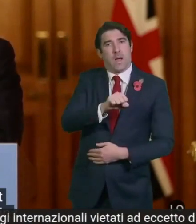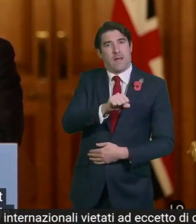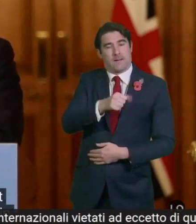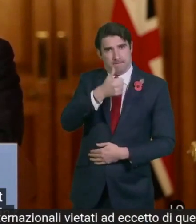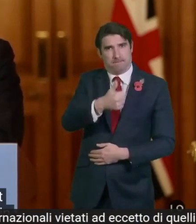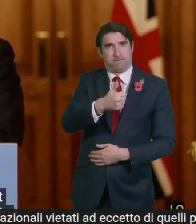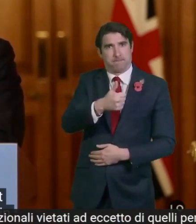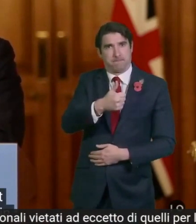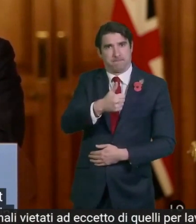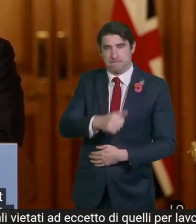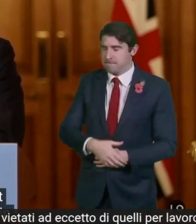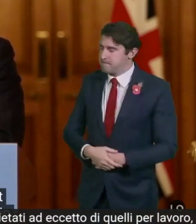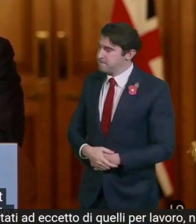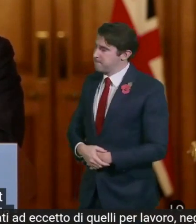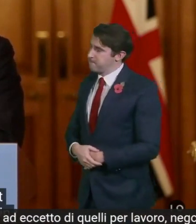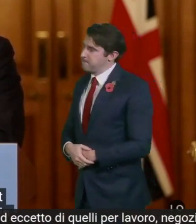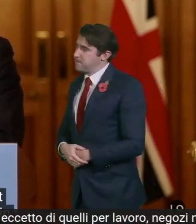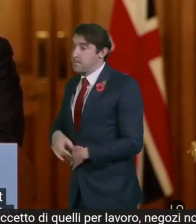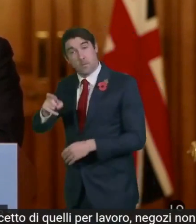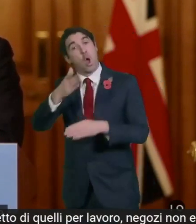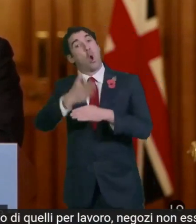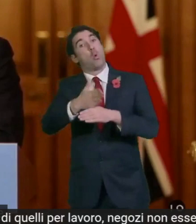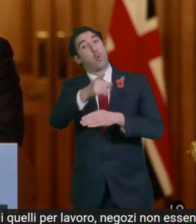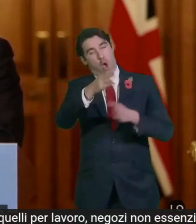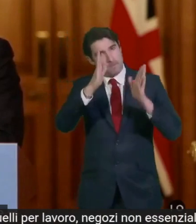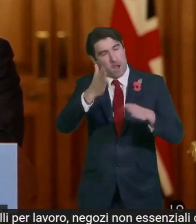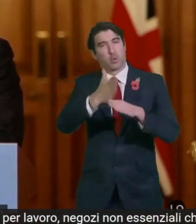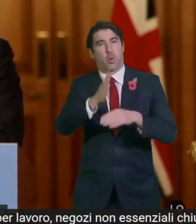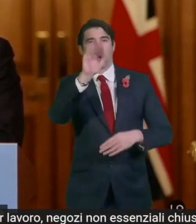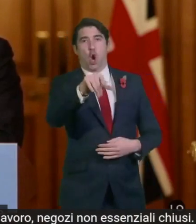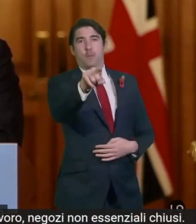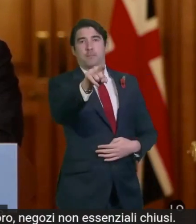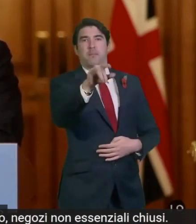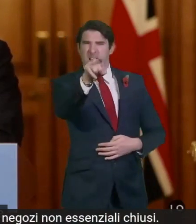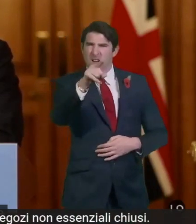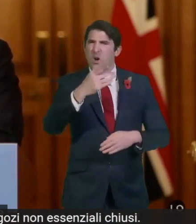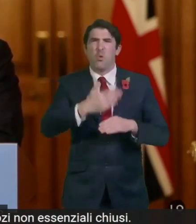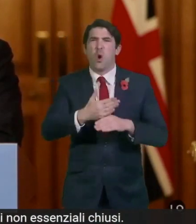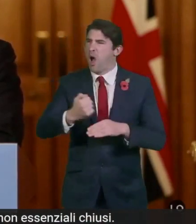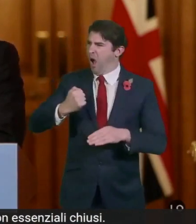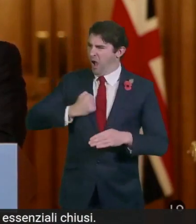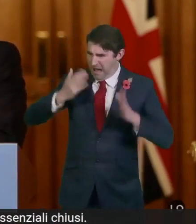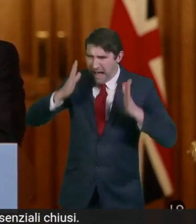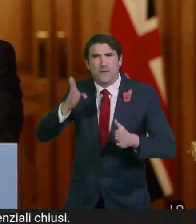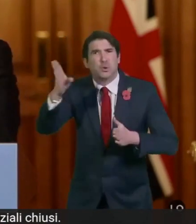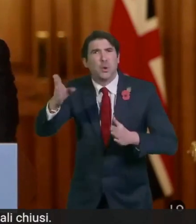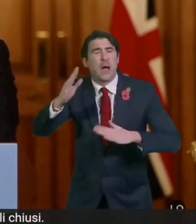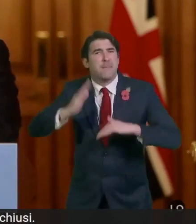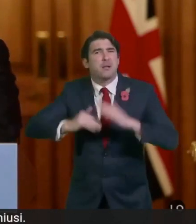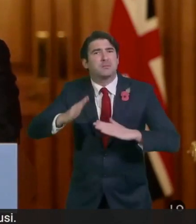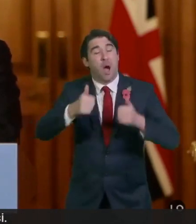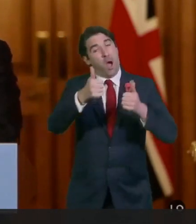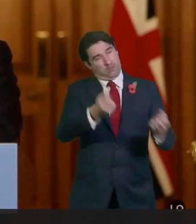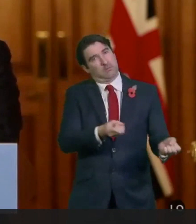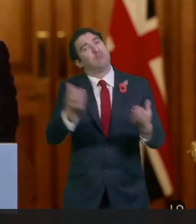and manufacturing sectors. Single adult households can still form exclusive support bubbles with one